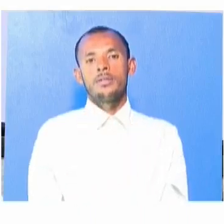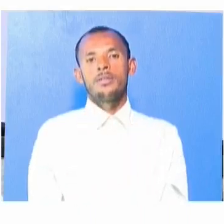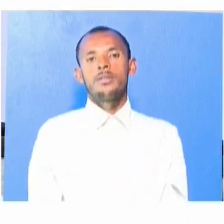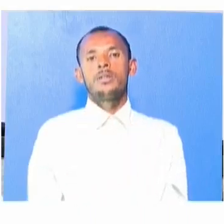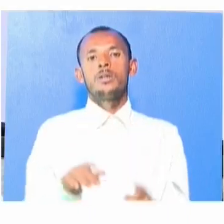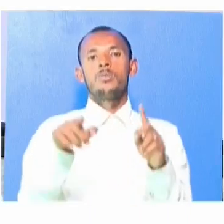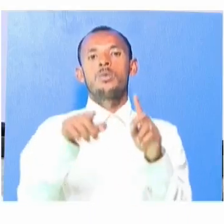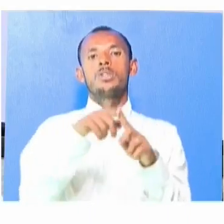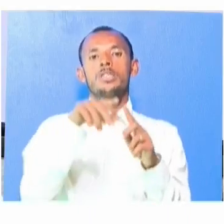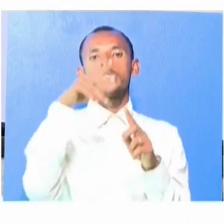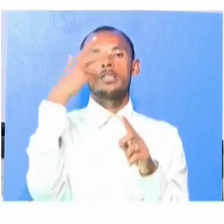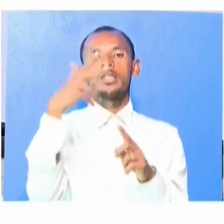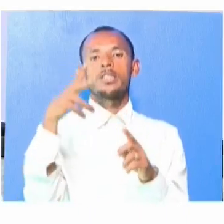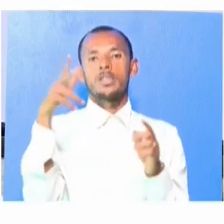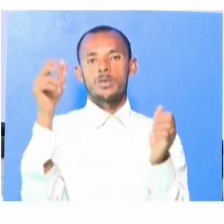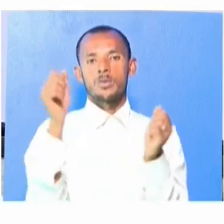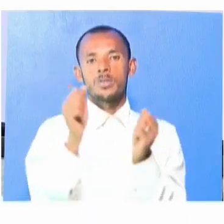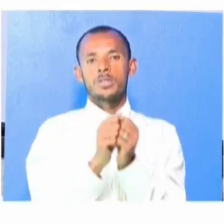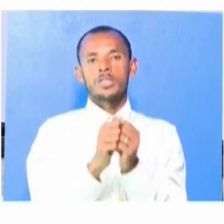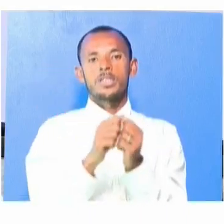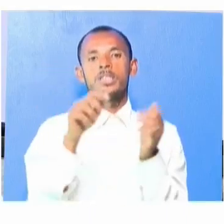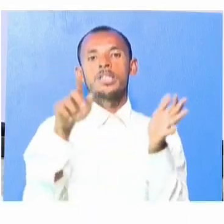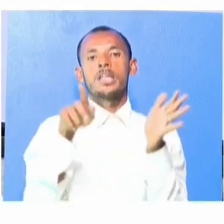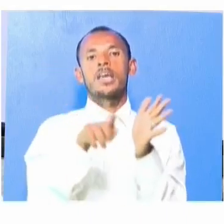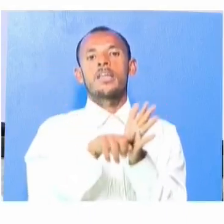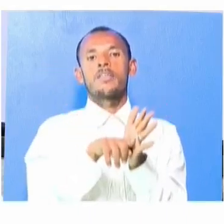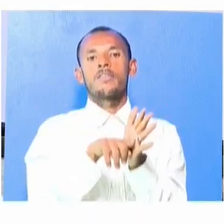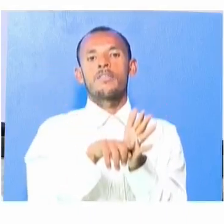positive 13 with negative